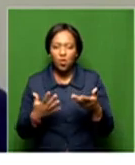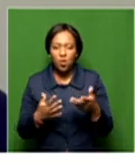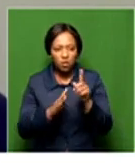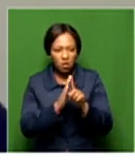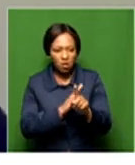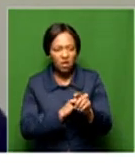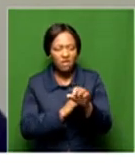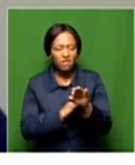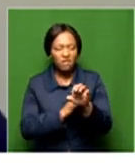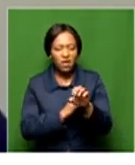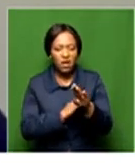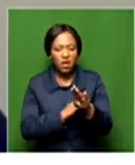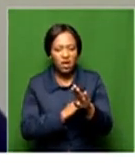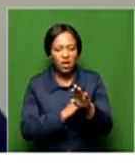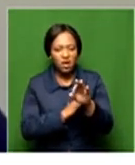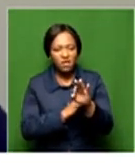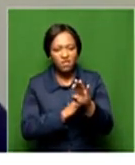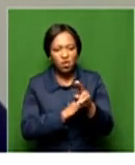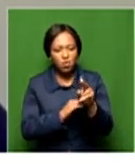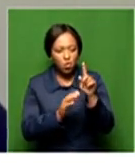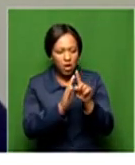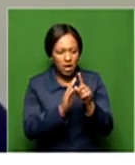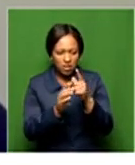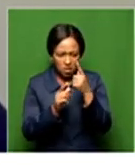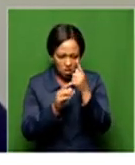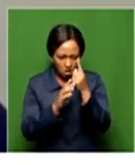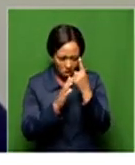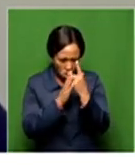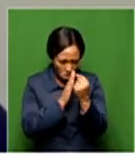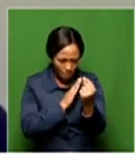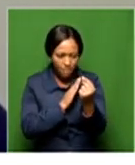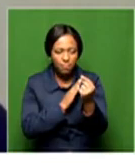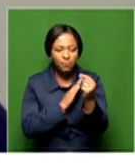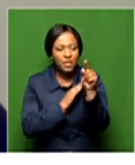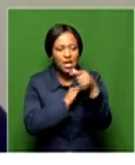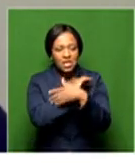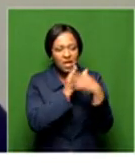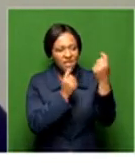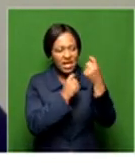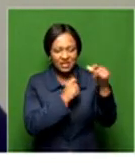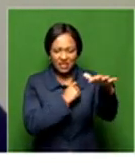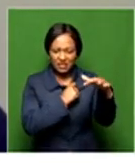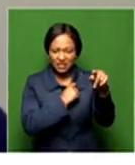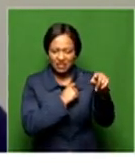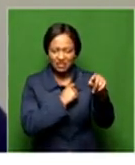is the village where she escaped, that particular action was